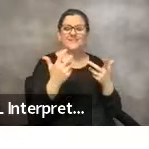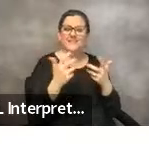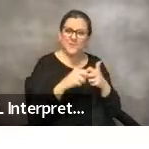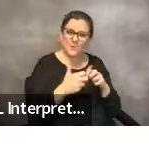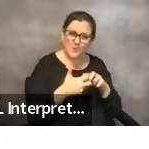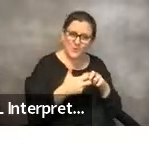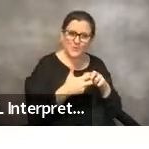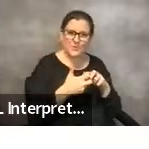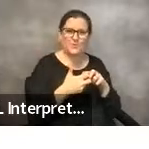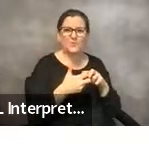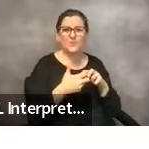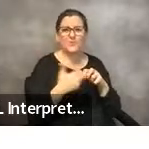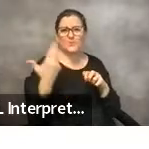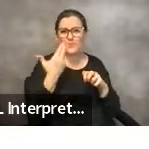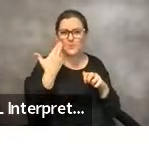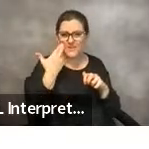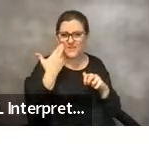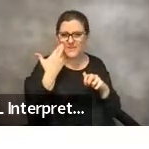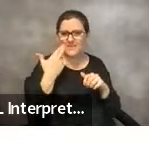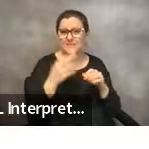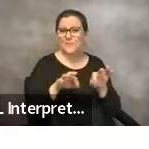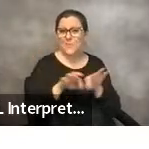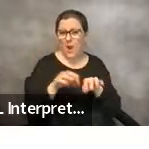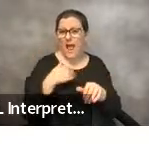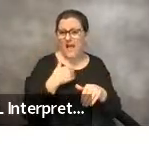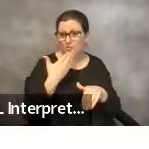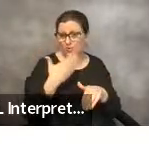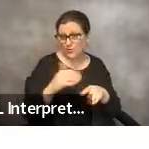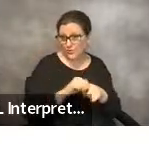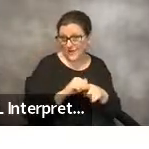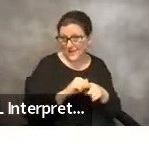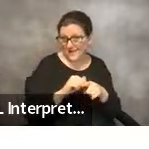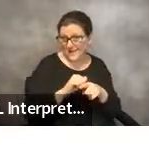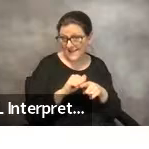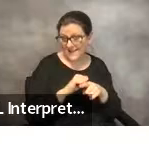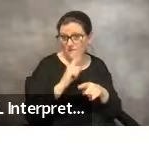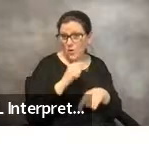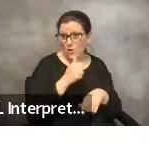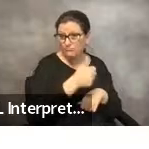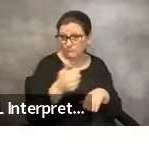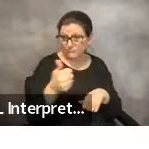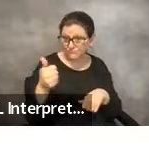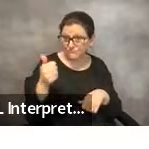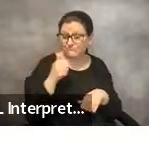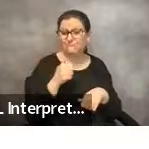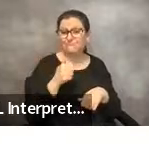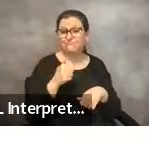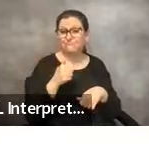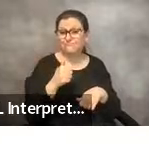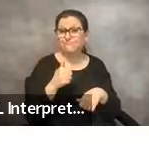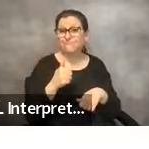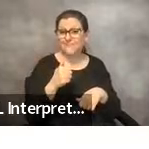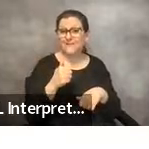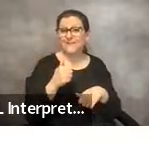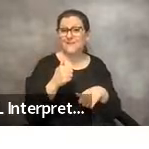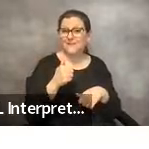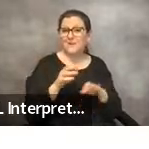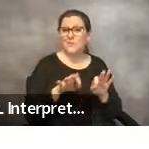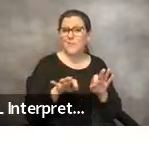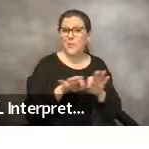the reasons to have good training is because we want to talk and train about how we